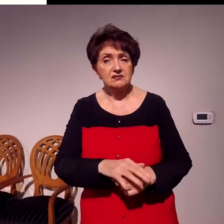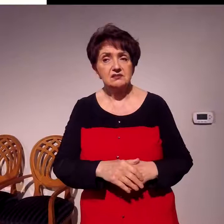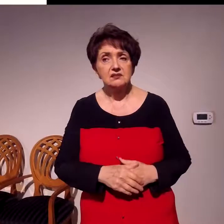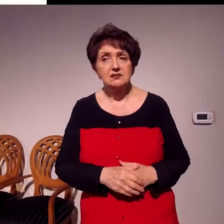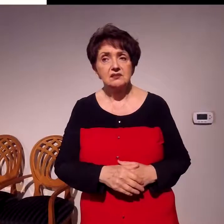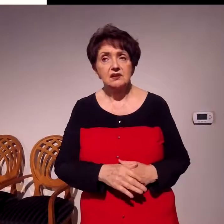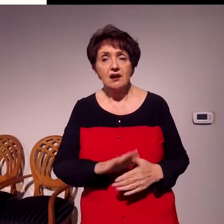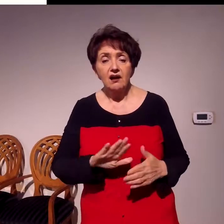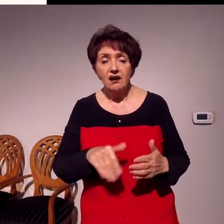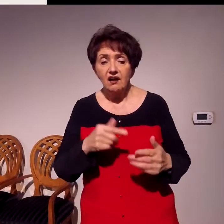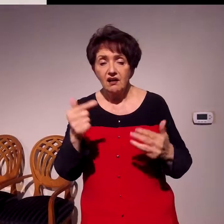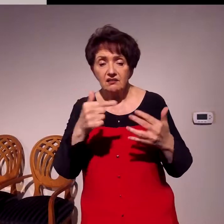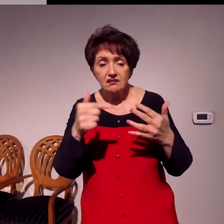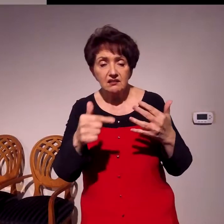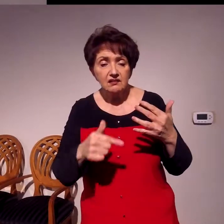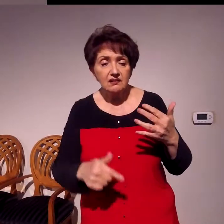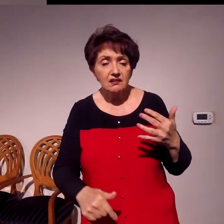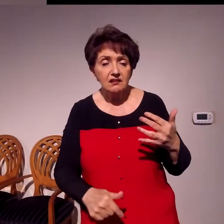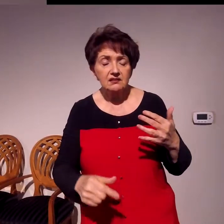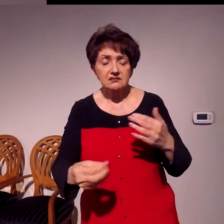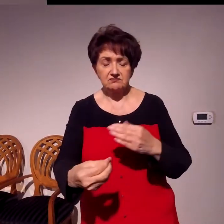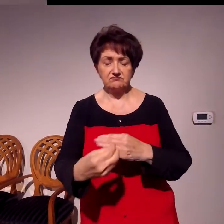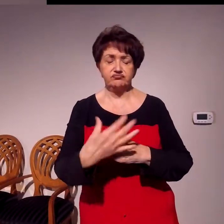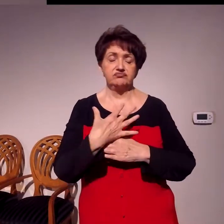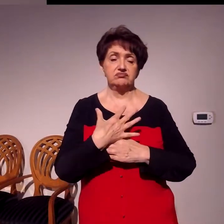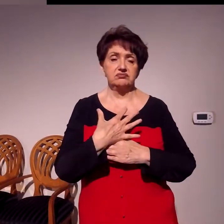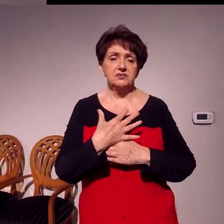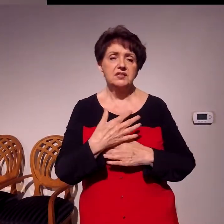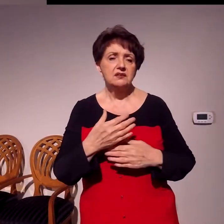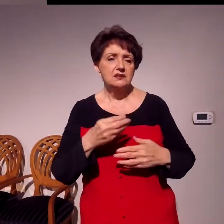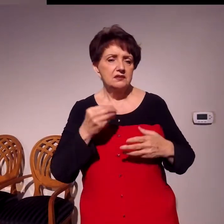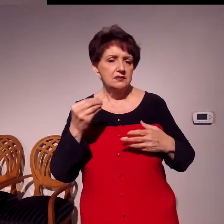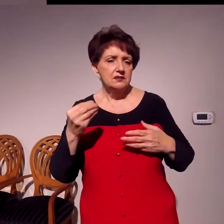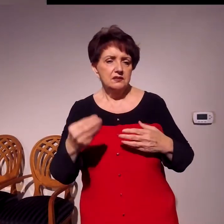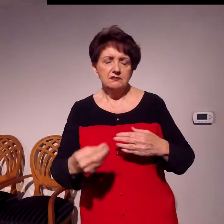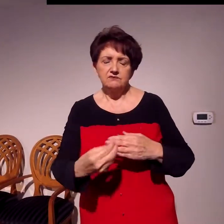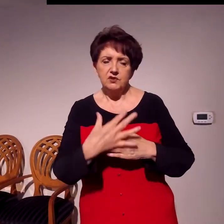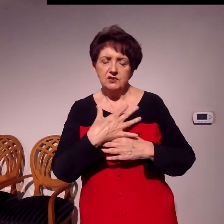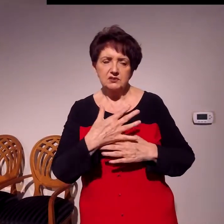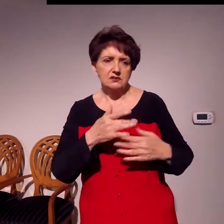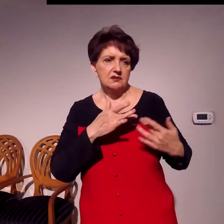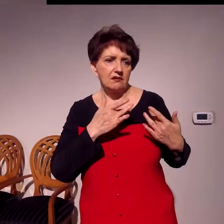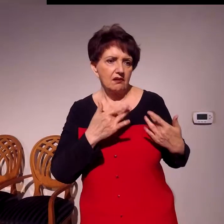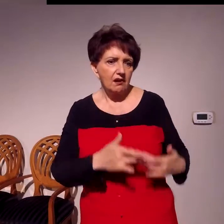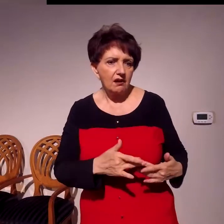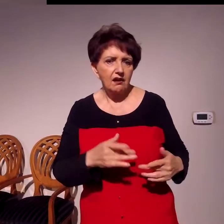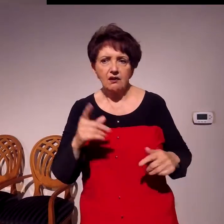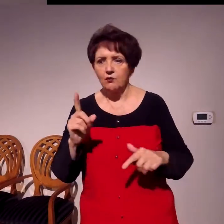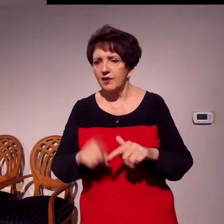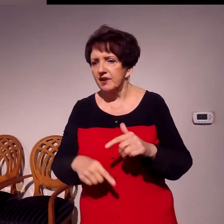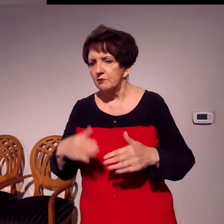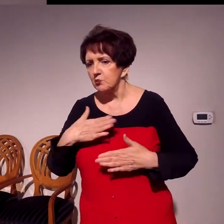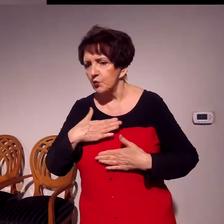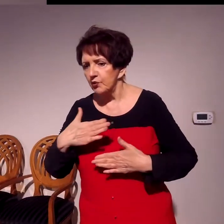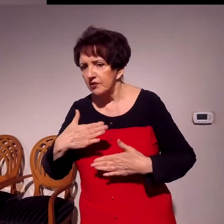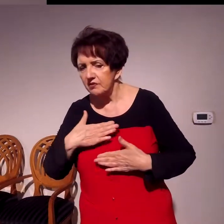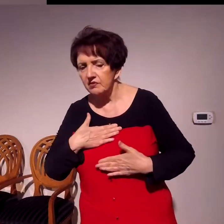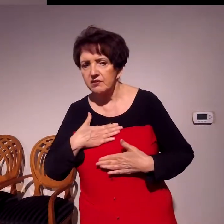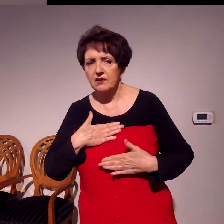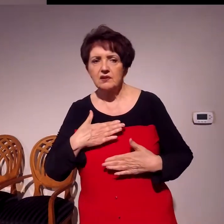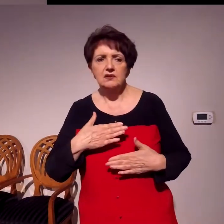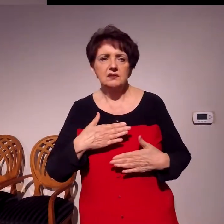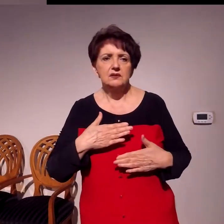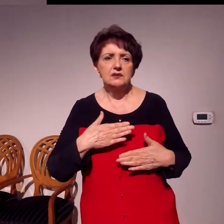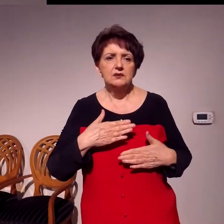that it fogs our brain, impacts our heart, we don't breathe. Many of us breathe really shallowly, right?